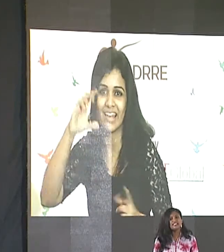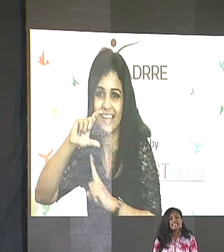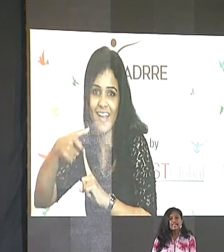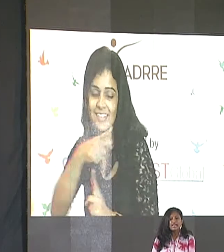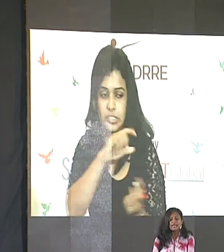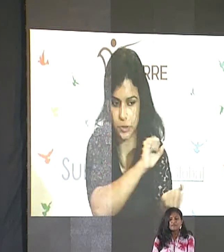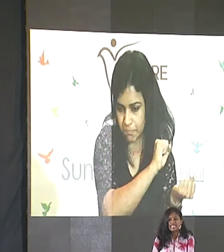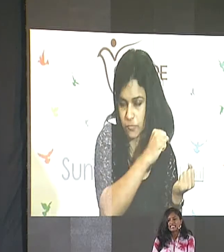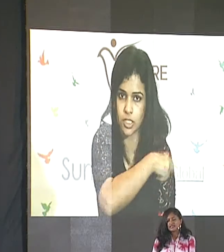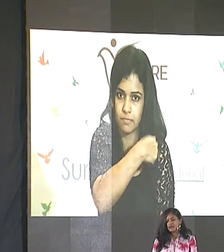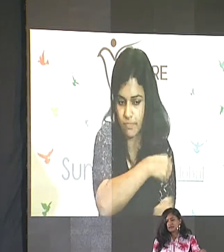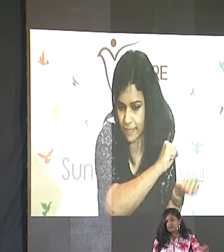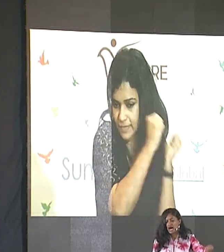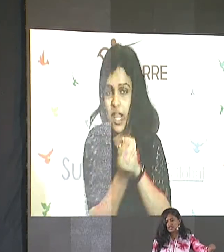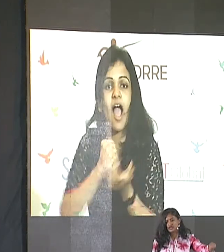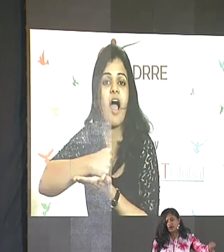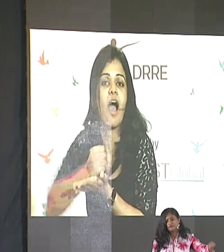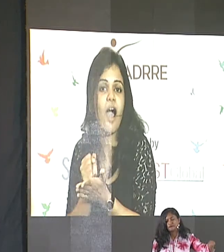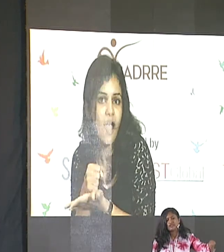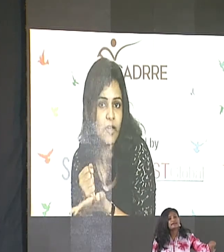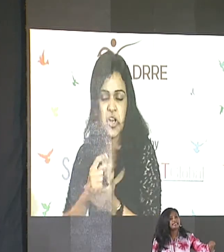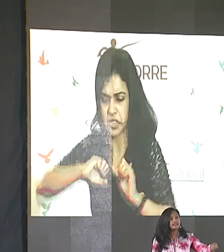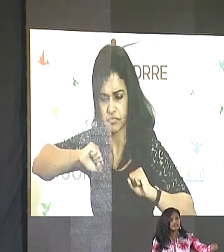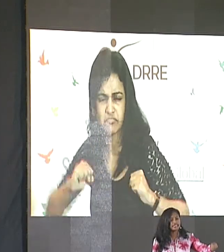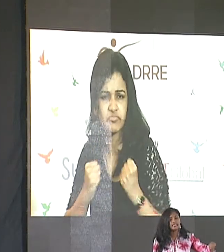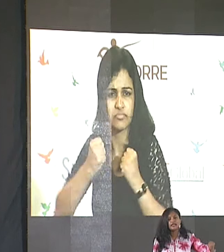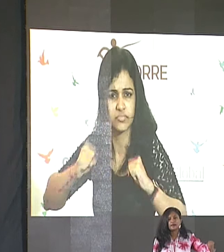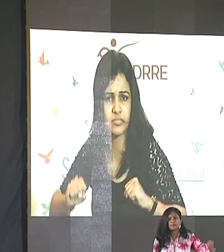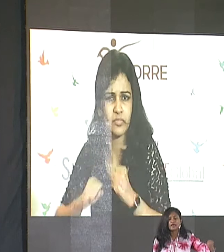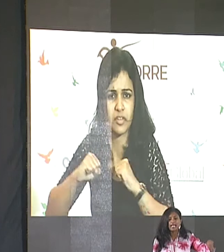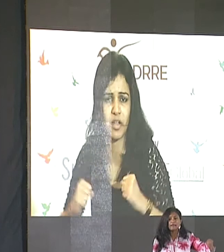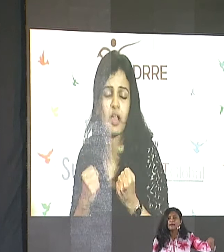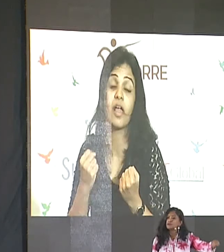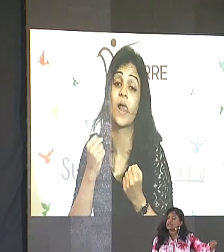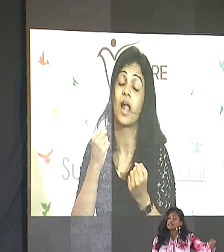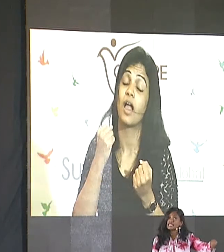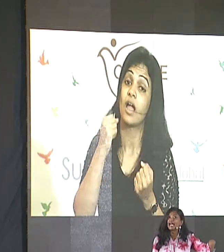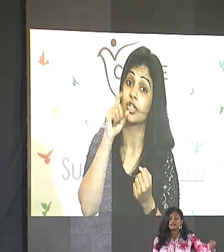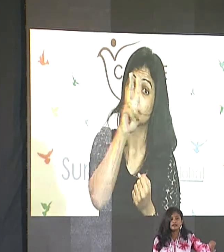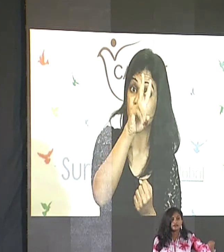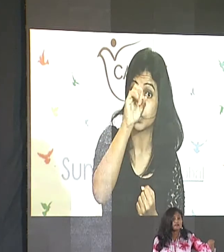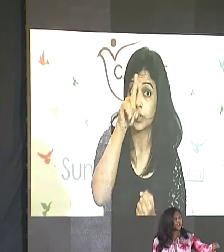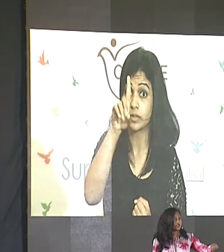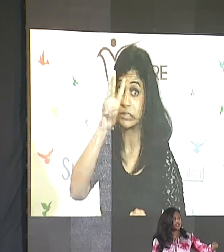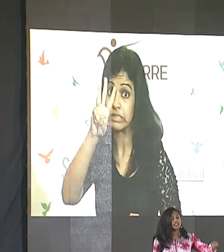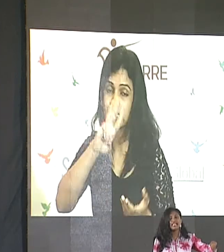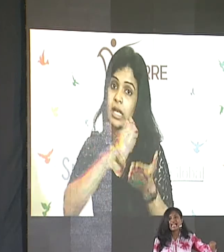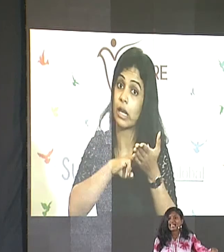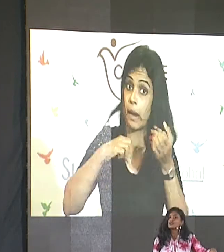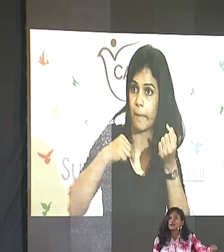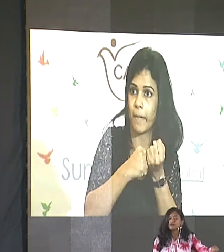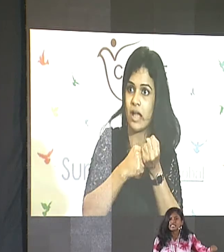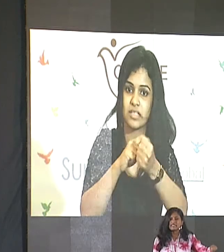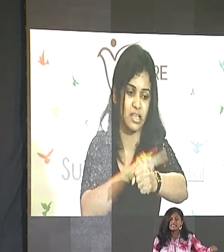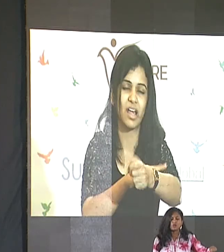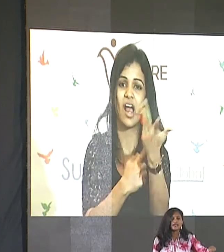could. In March of 2013, this hand got fractured and had